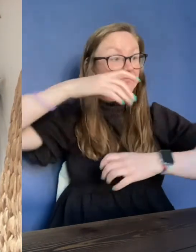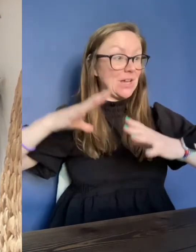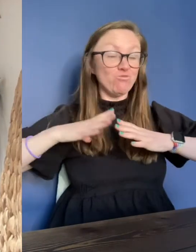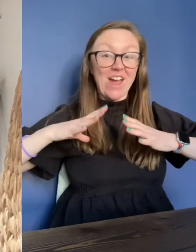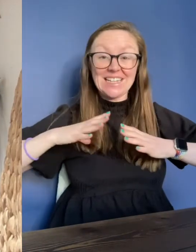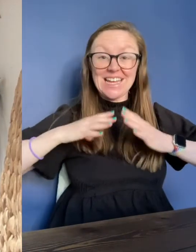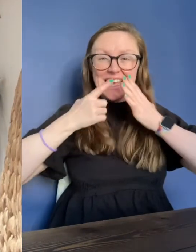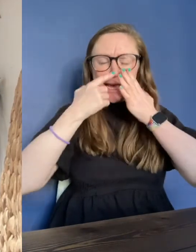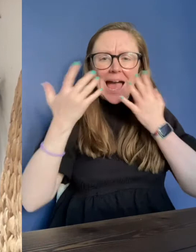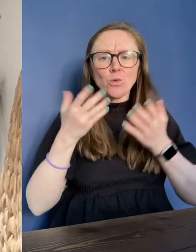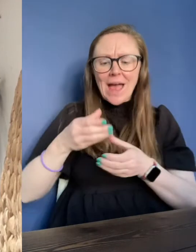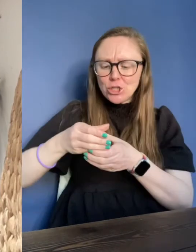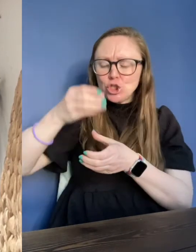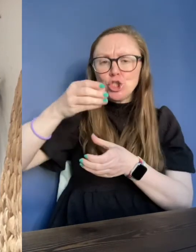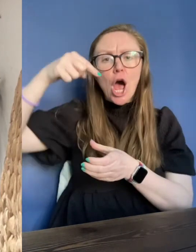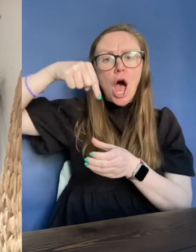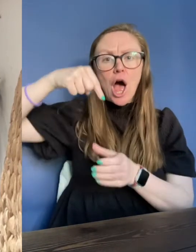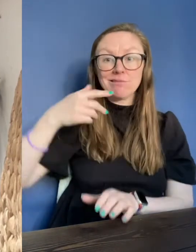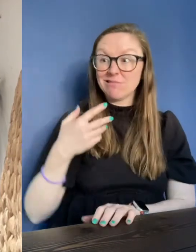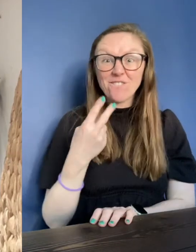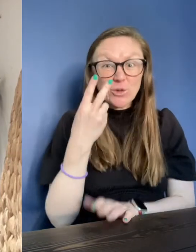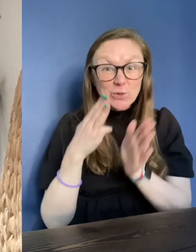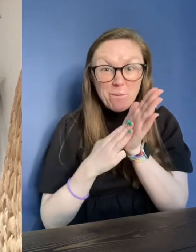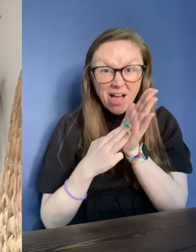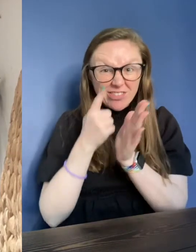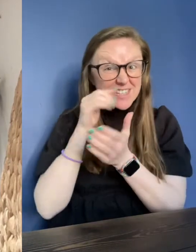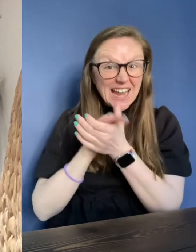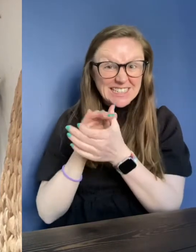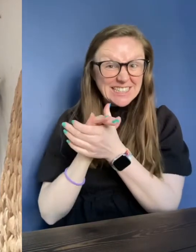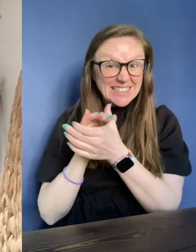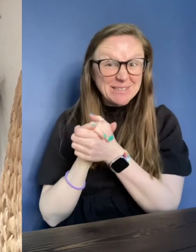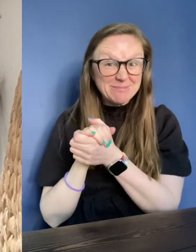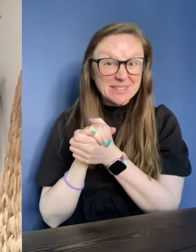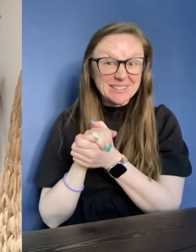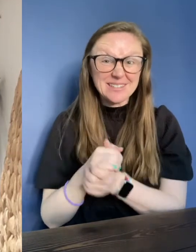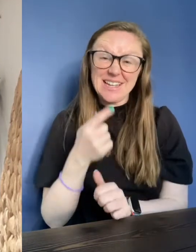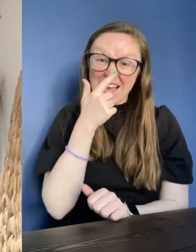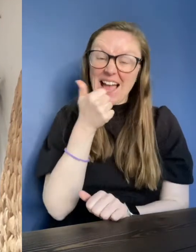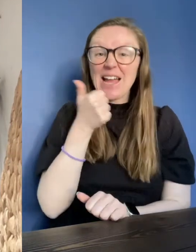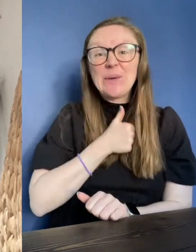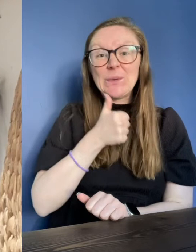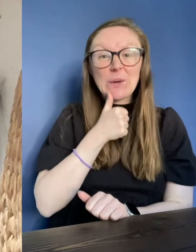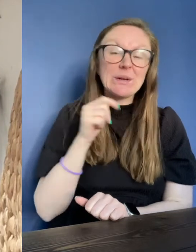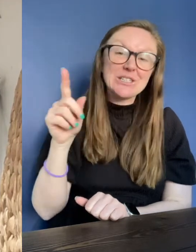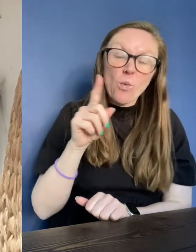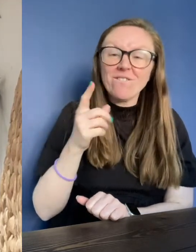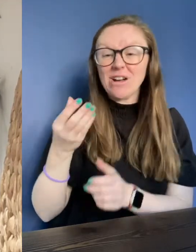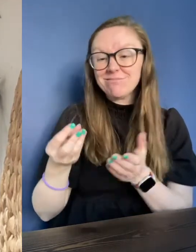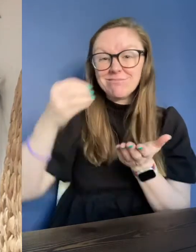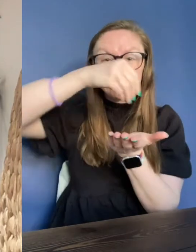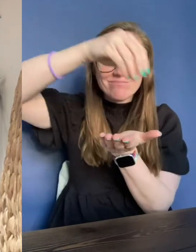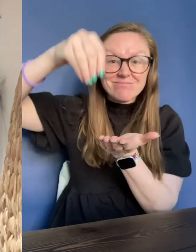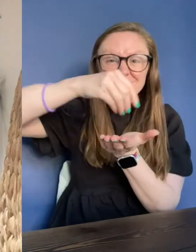this in a jar for over 2 months, really, and you can use it to sprinkle